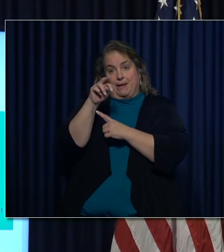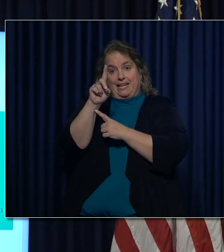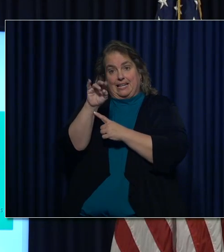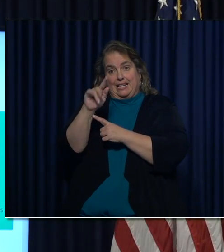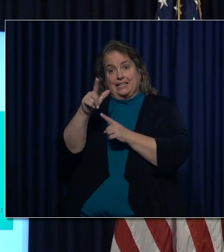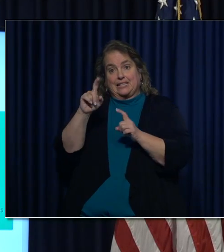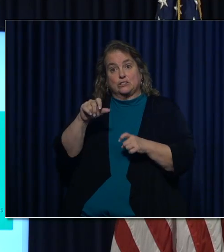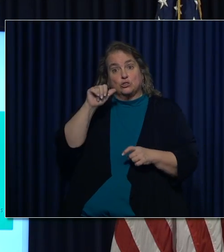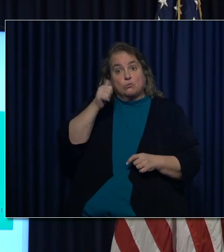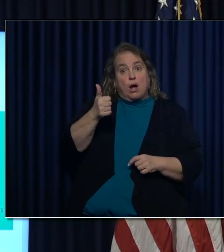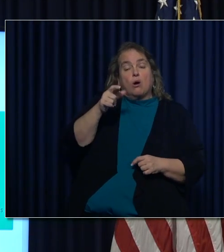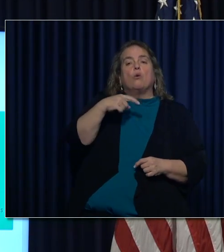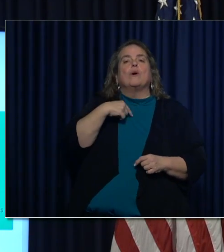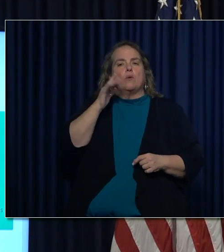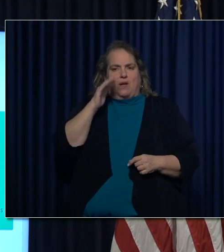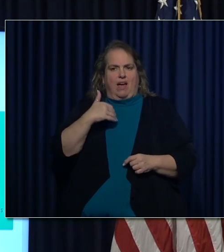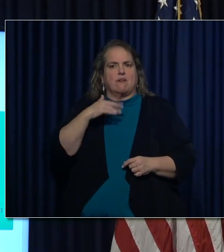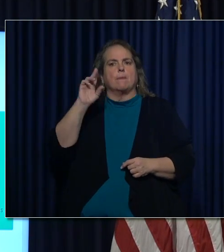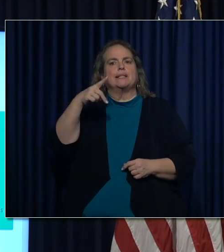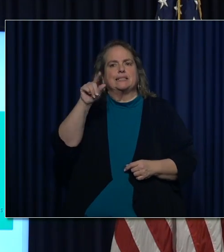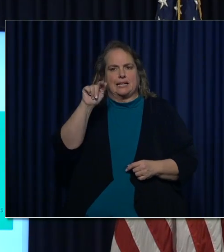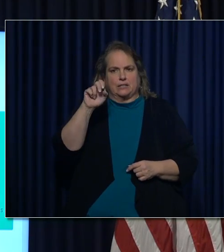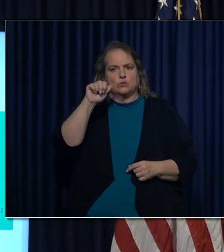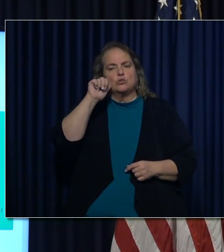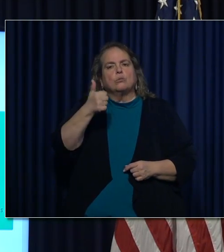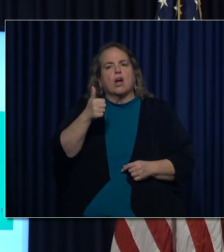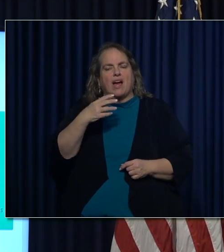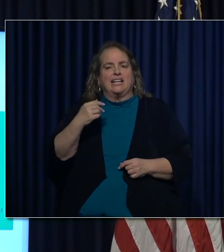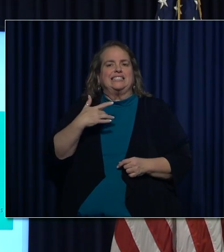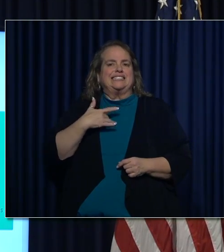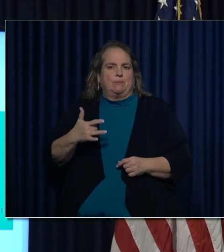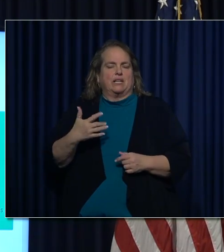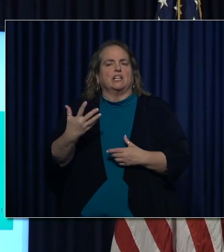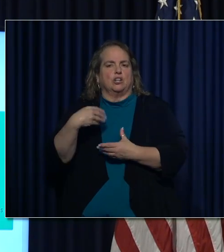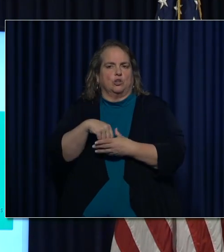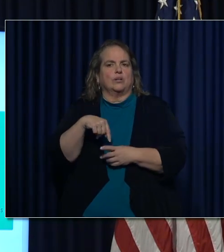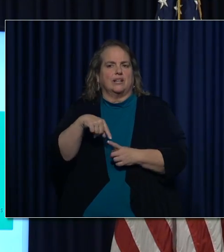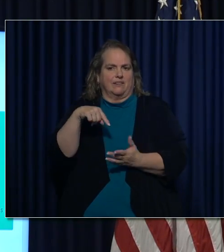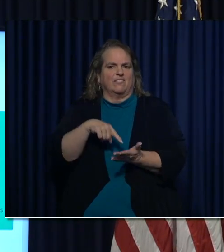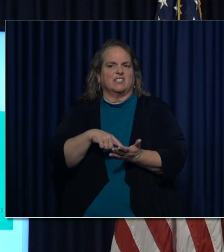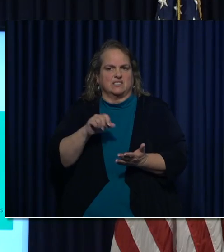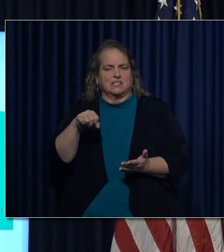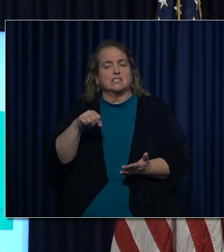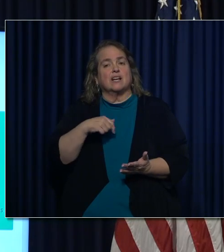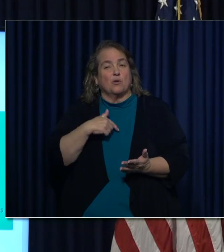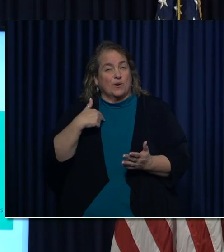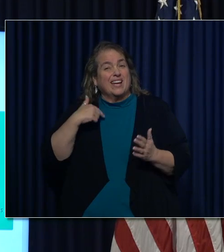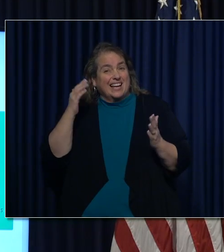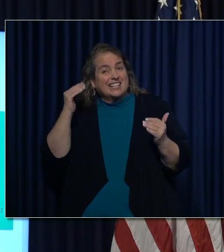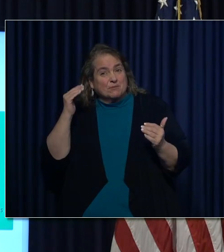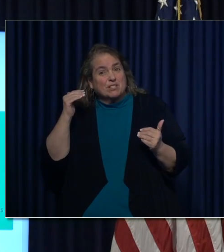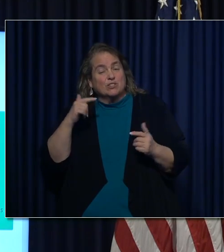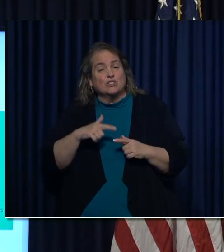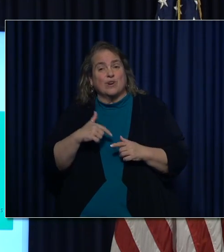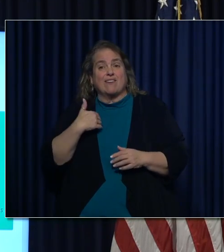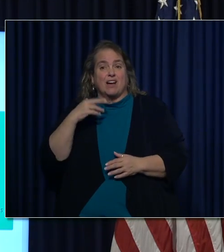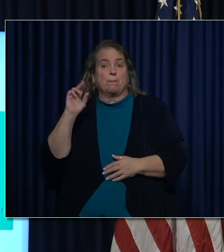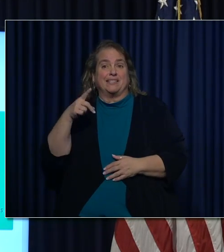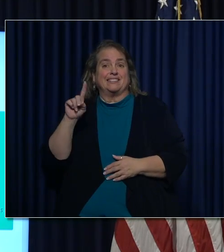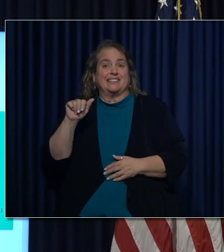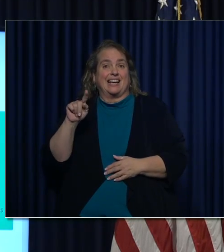believe that we will have updates tomorrow, and they will likely be included in this. And we anticipate that we'll likely be doing